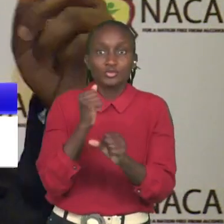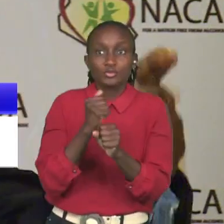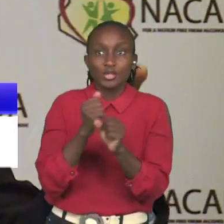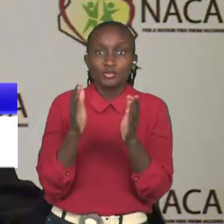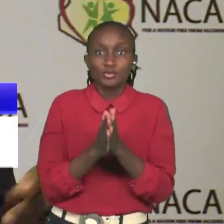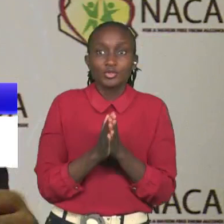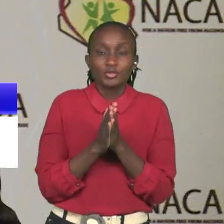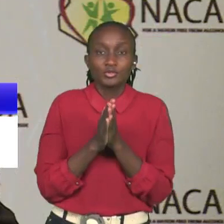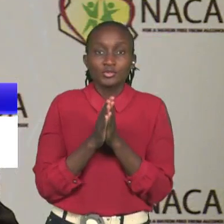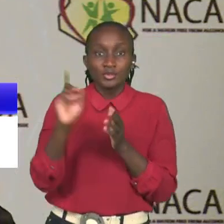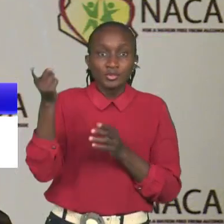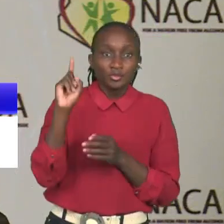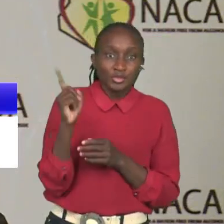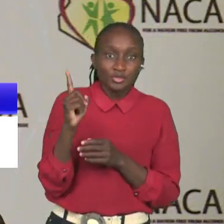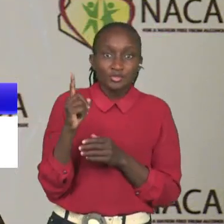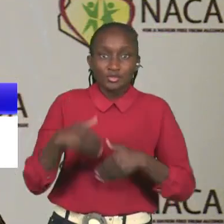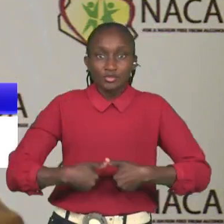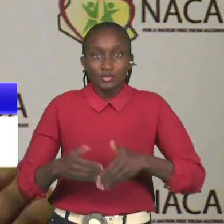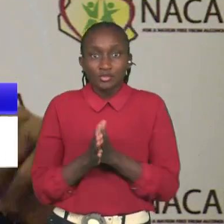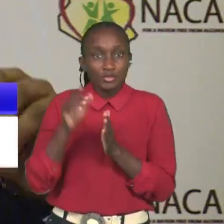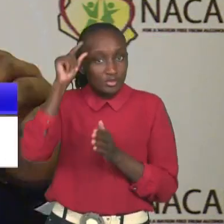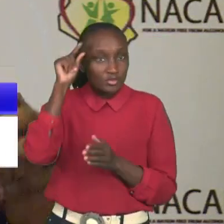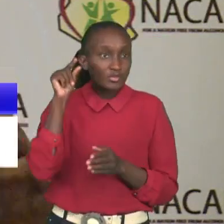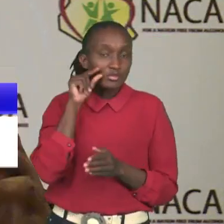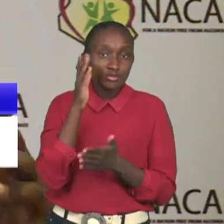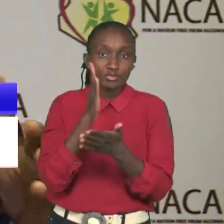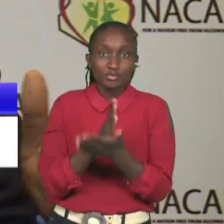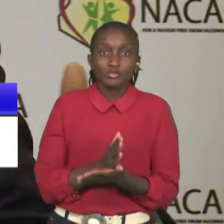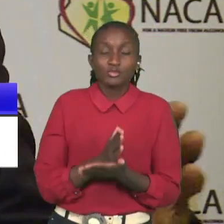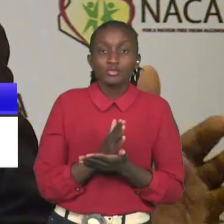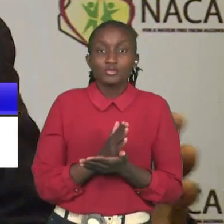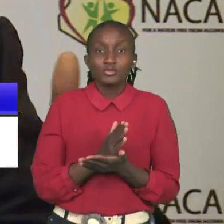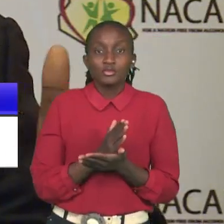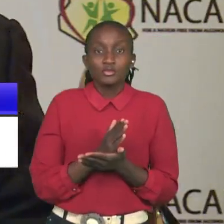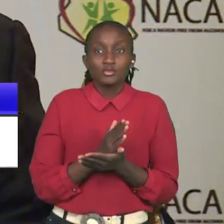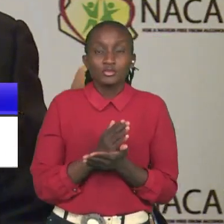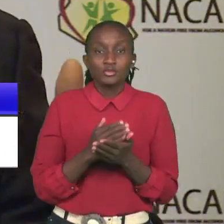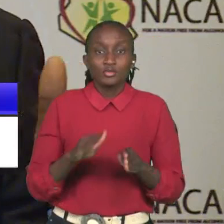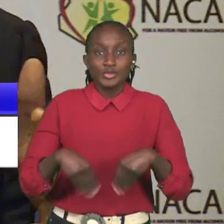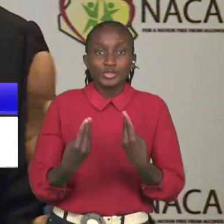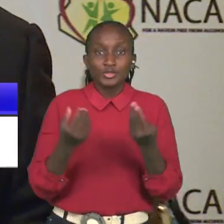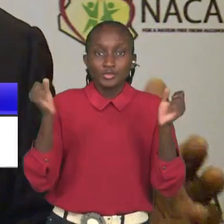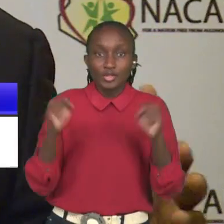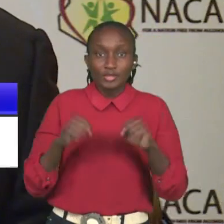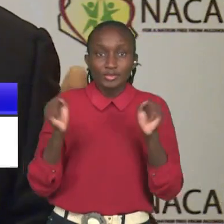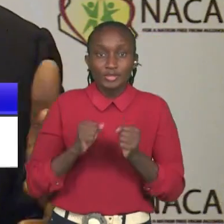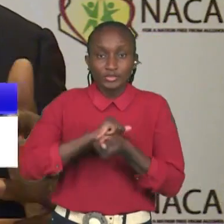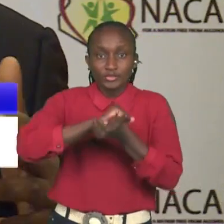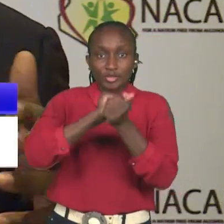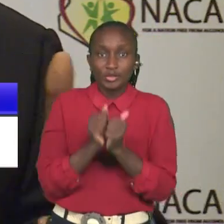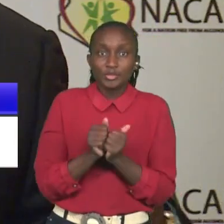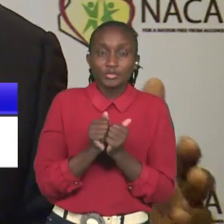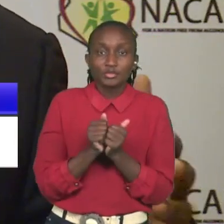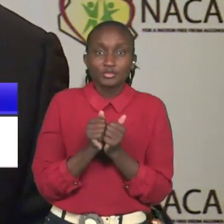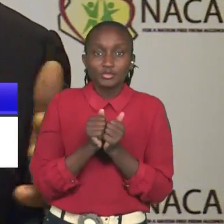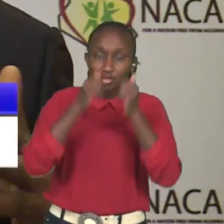our colleagues in the Ministry of Youth and Gender to ensure that we avail capability for rehabilitation,